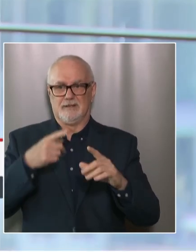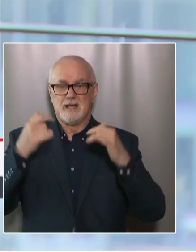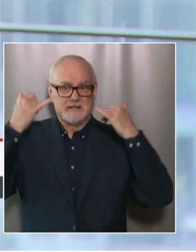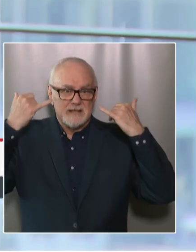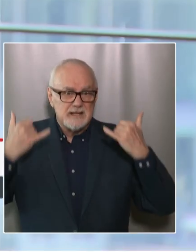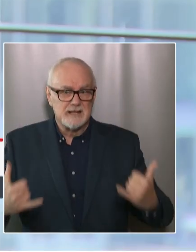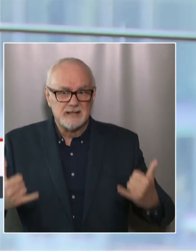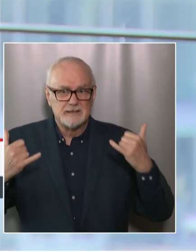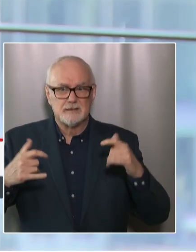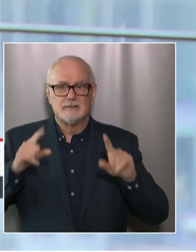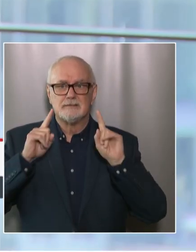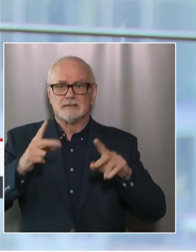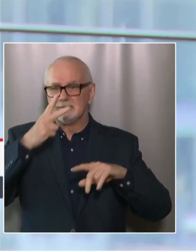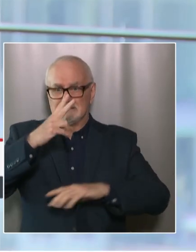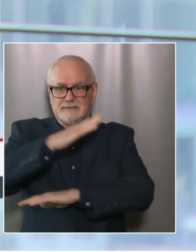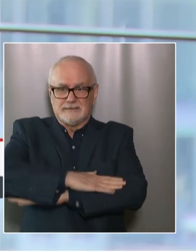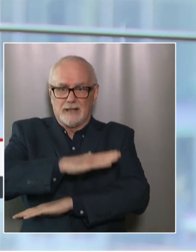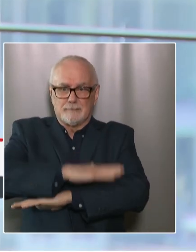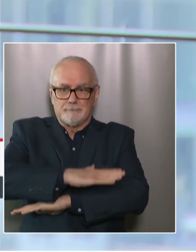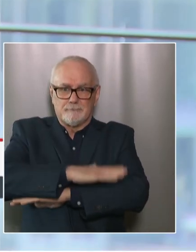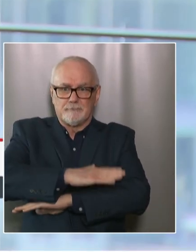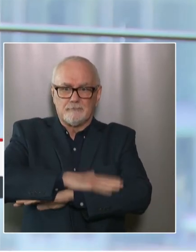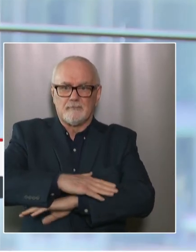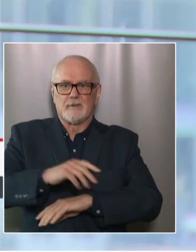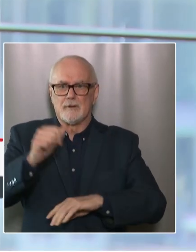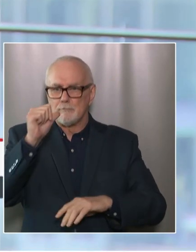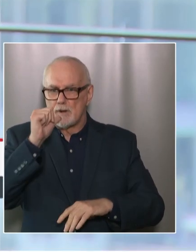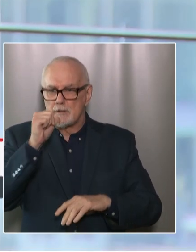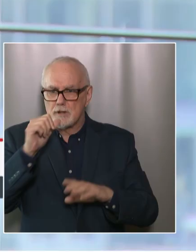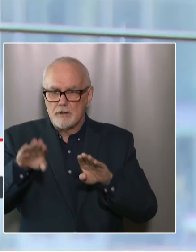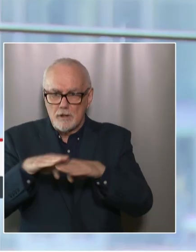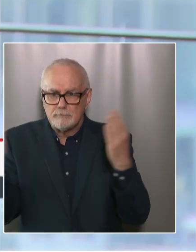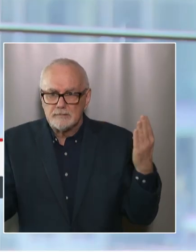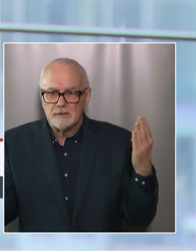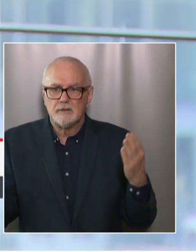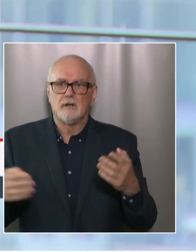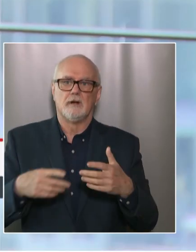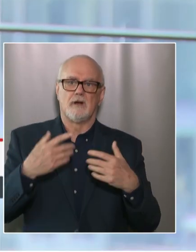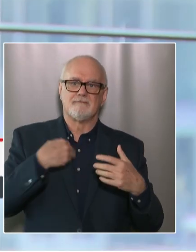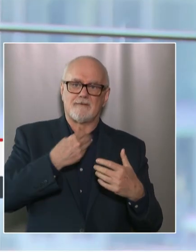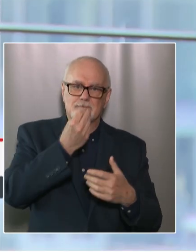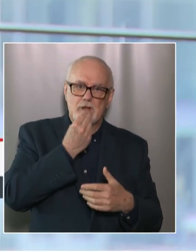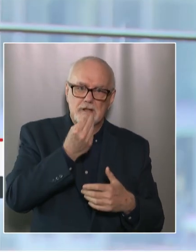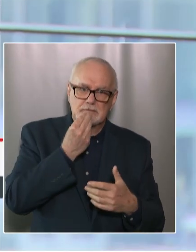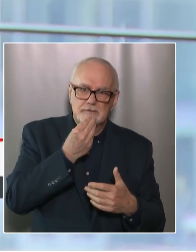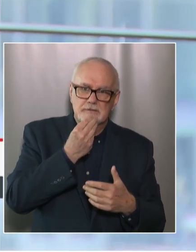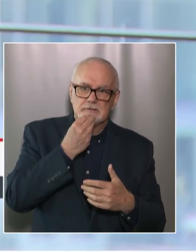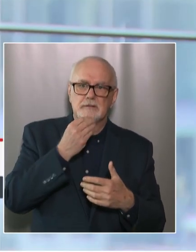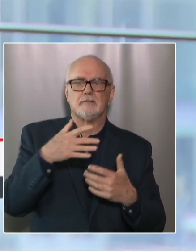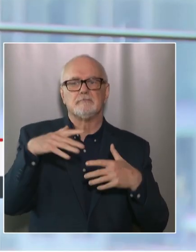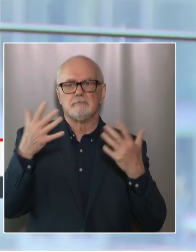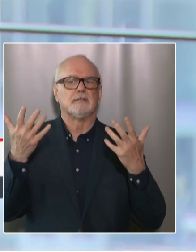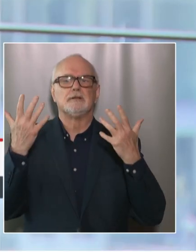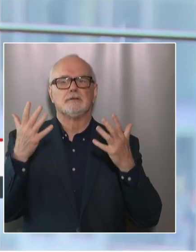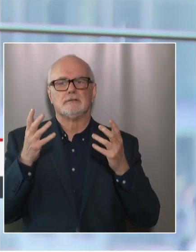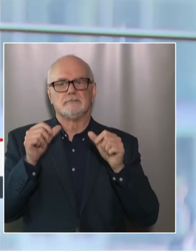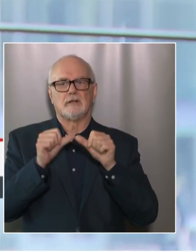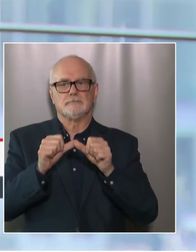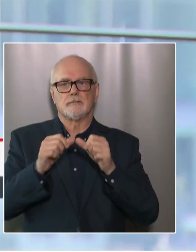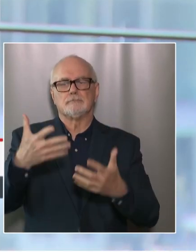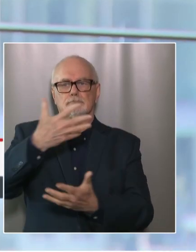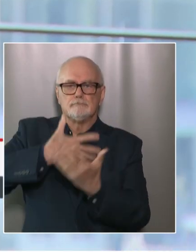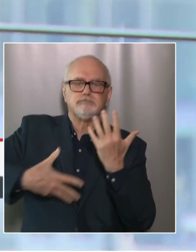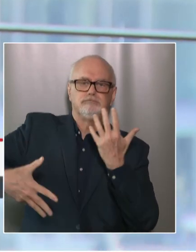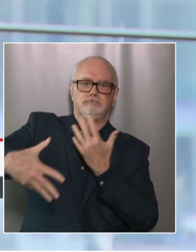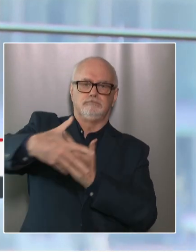visit tables. We have, the bar is open. There is food. And so continue to socialize. We would